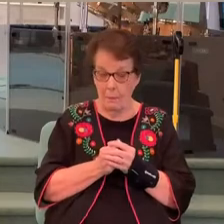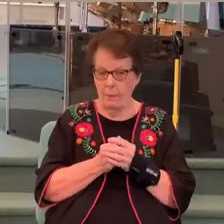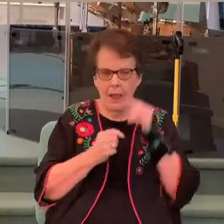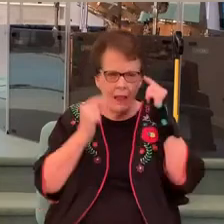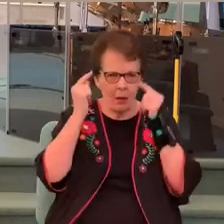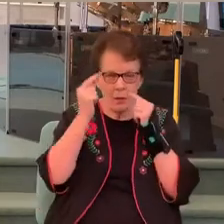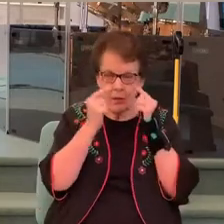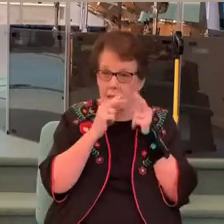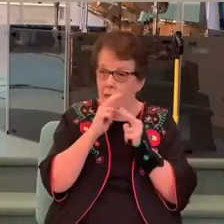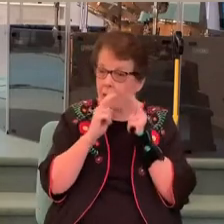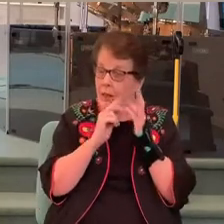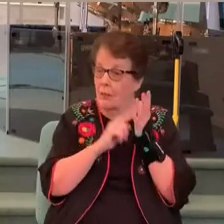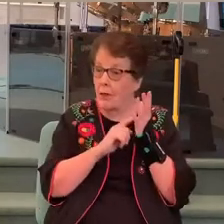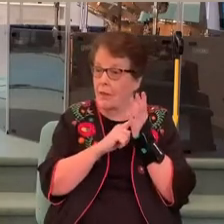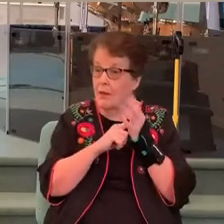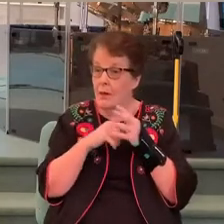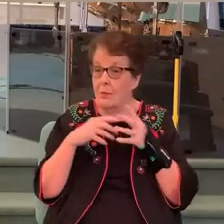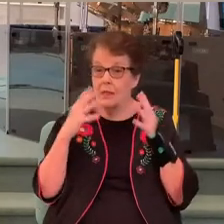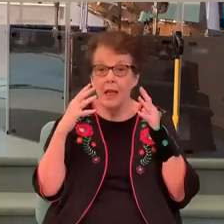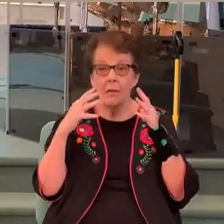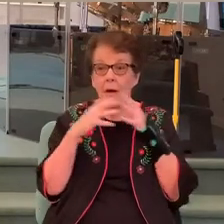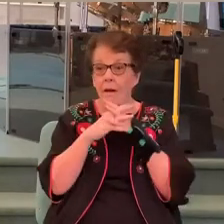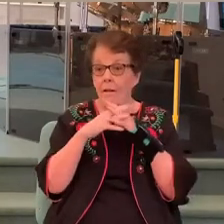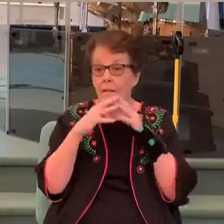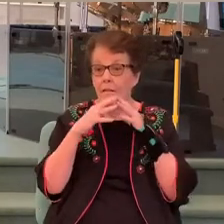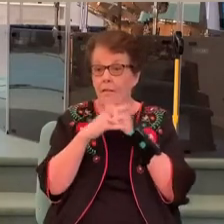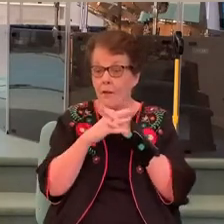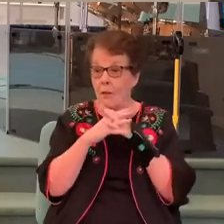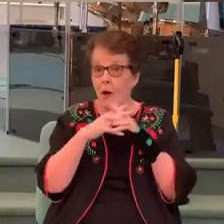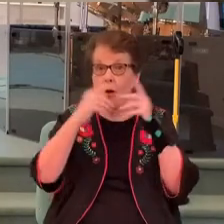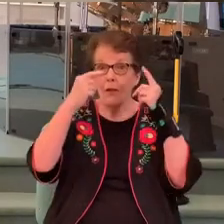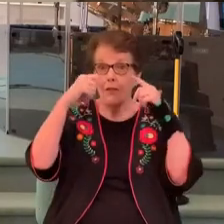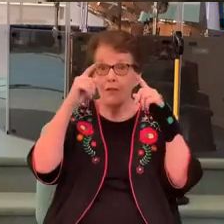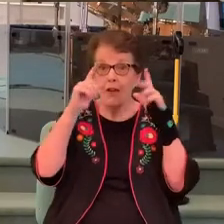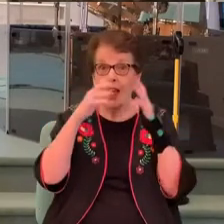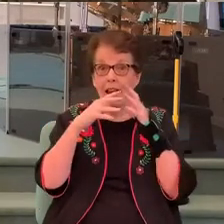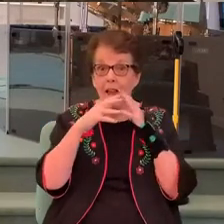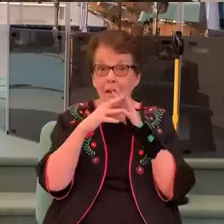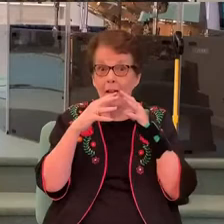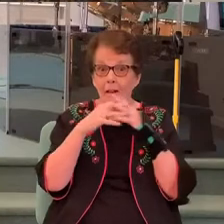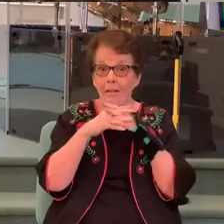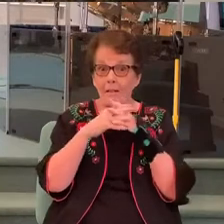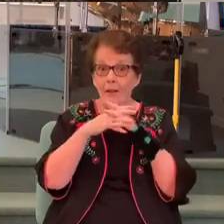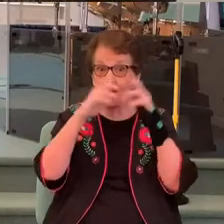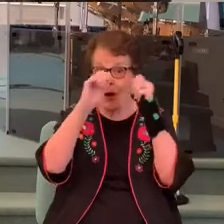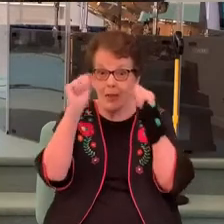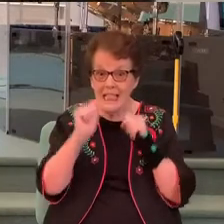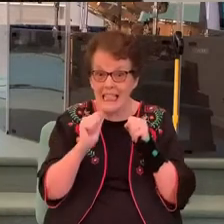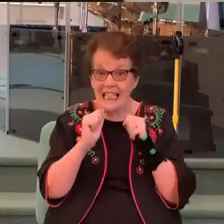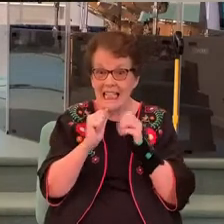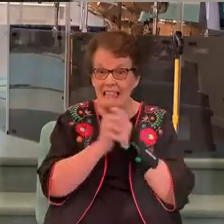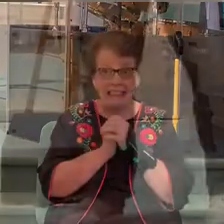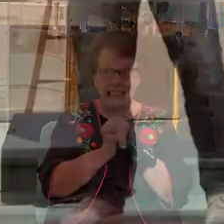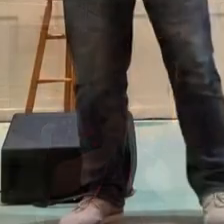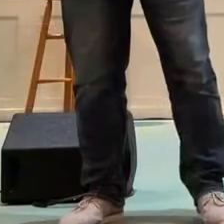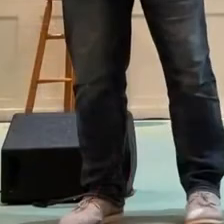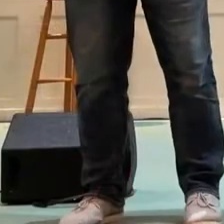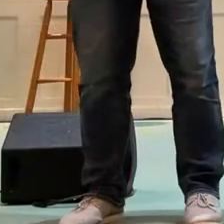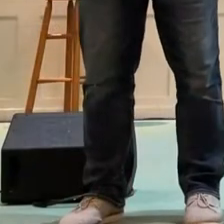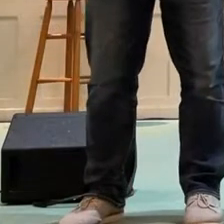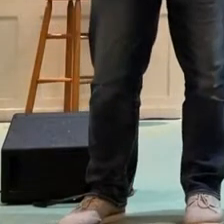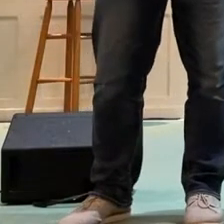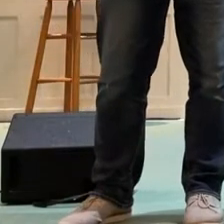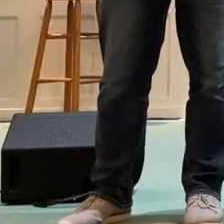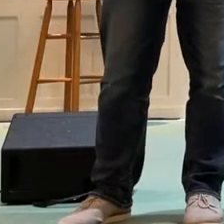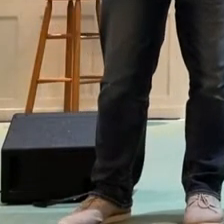thinking about this, I was thinking about football. It is finally football season. The long drought is over. Good days